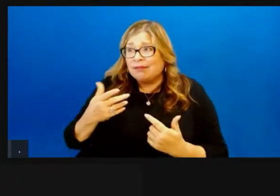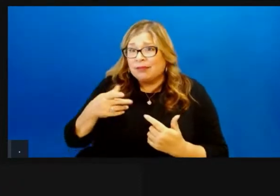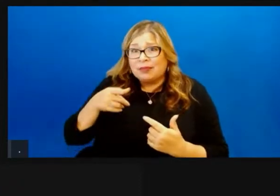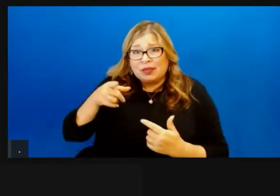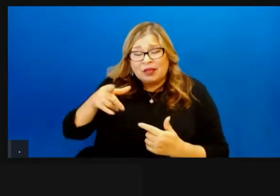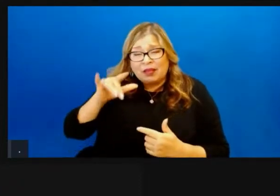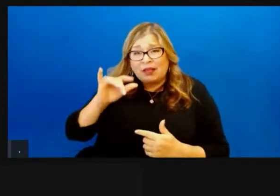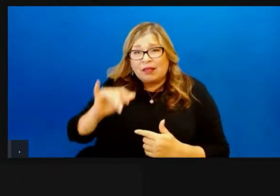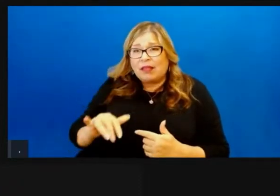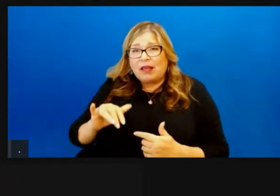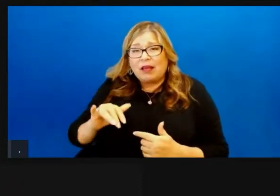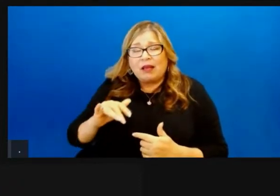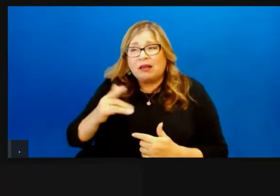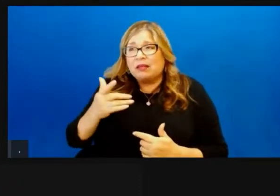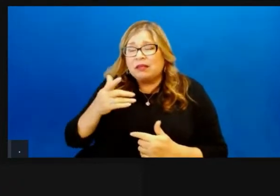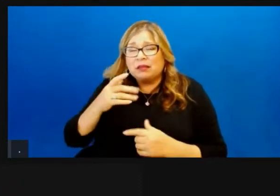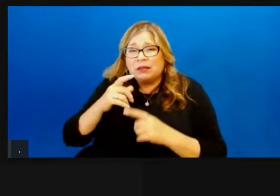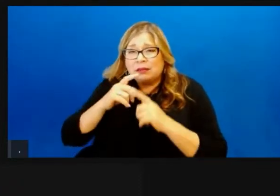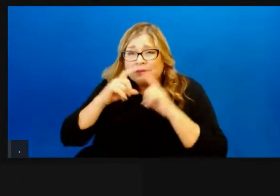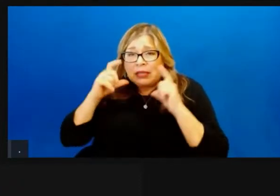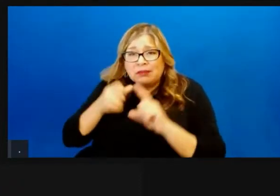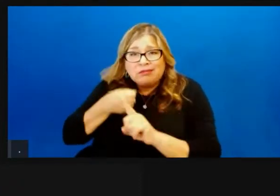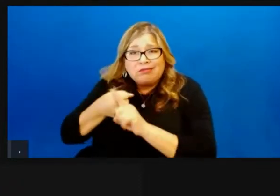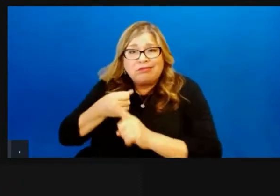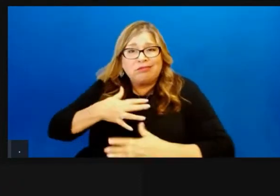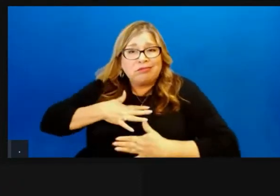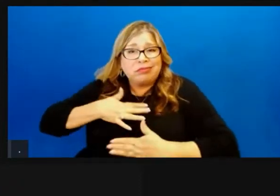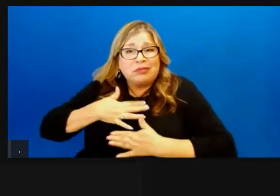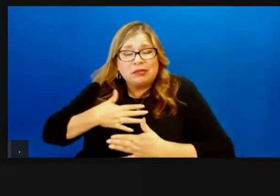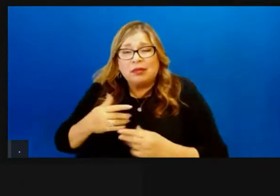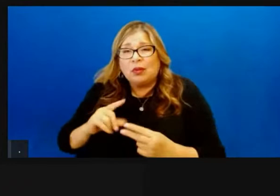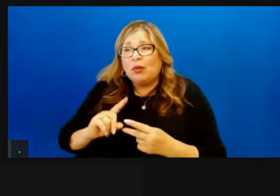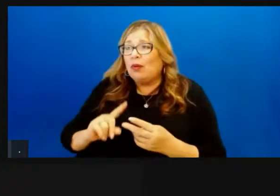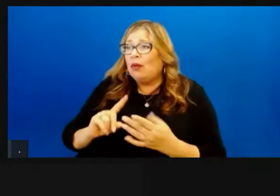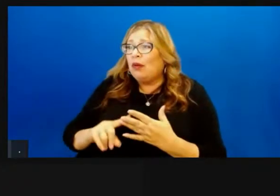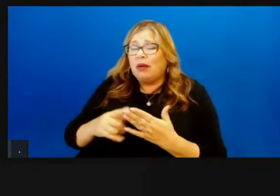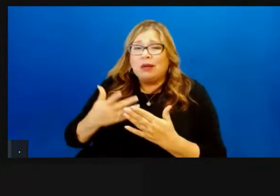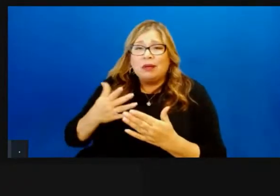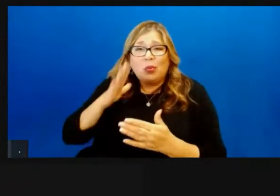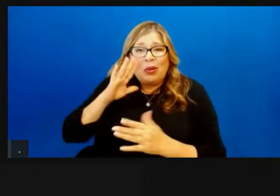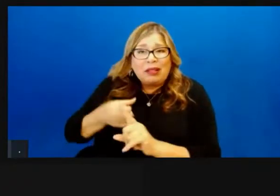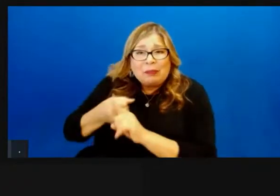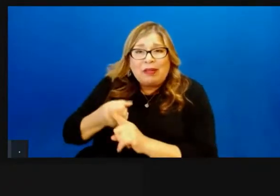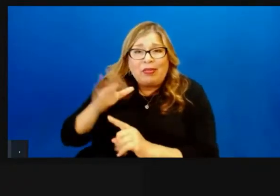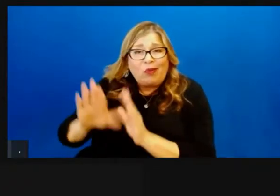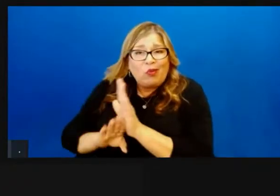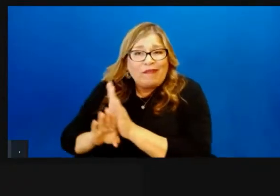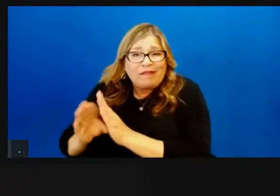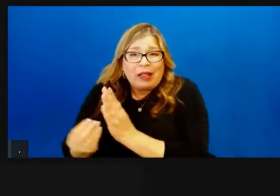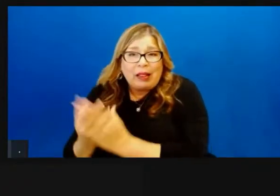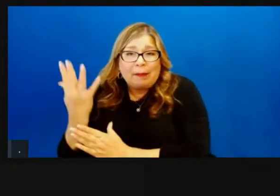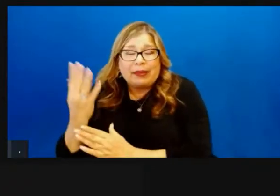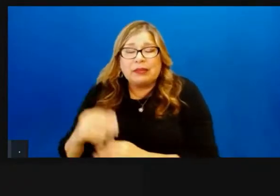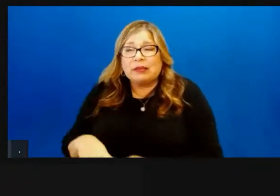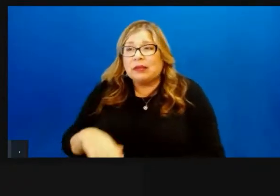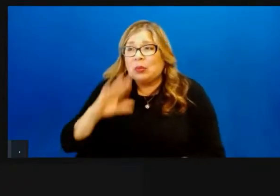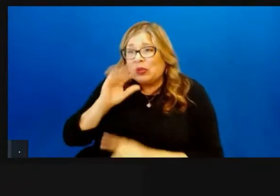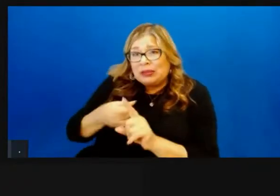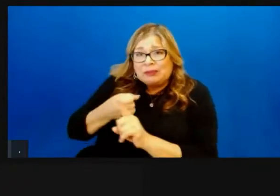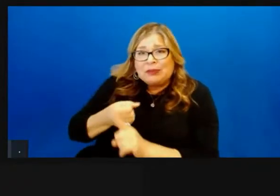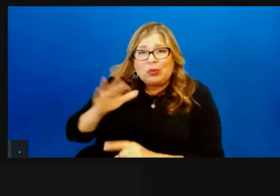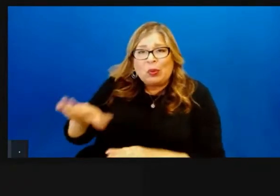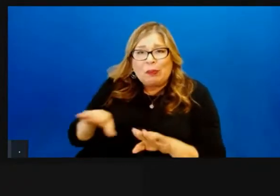or development or behavioral health, mental health, wellness? And I think there's a lot